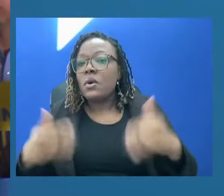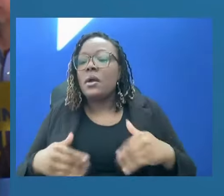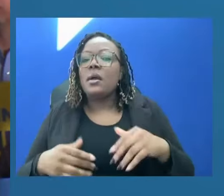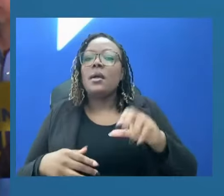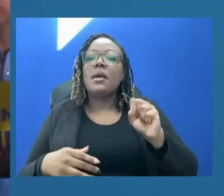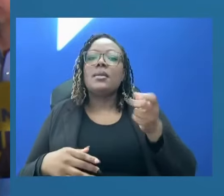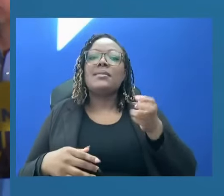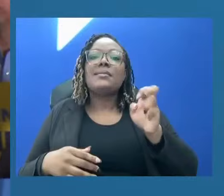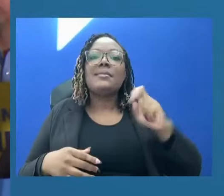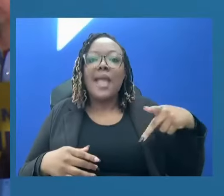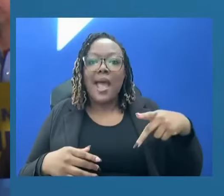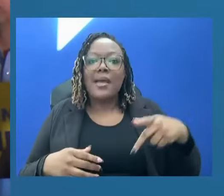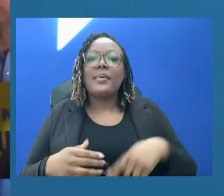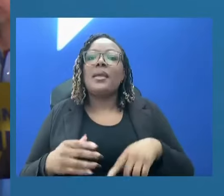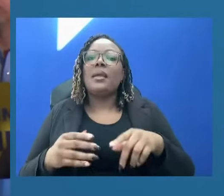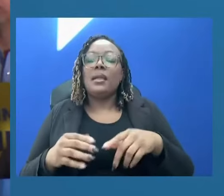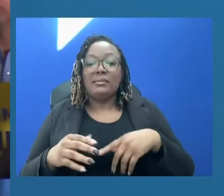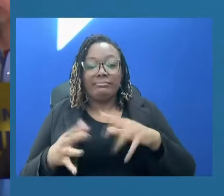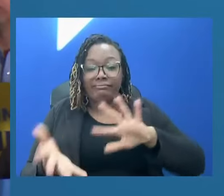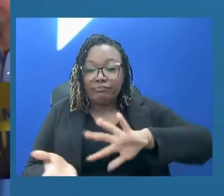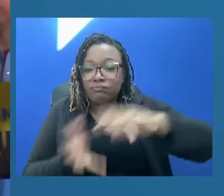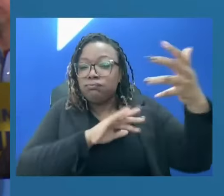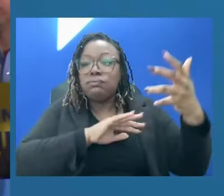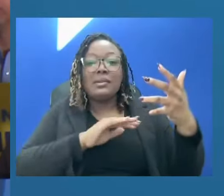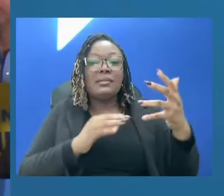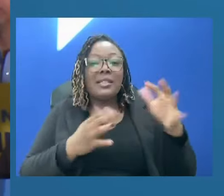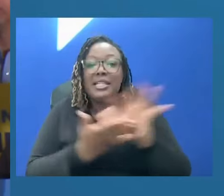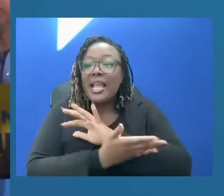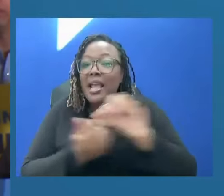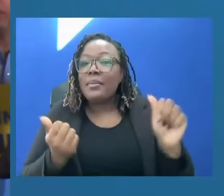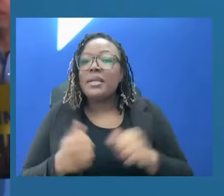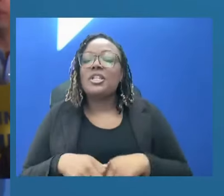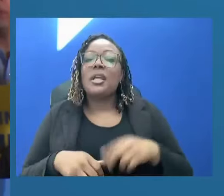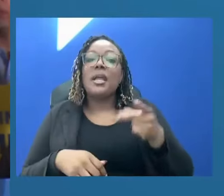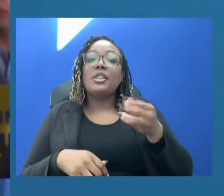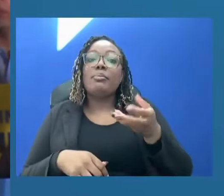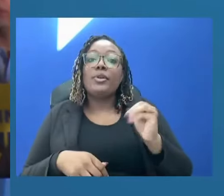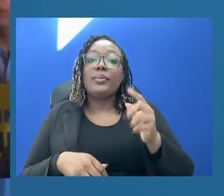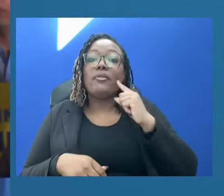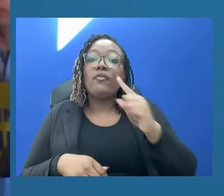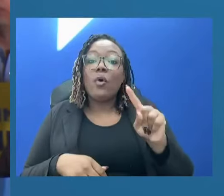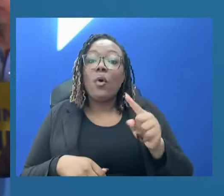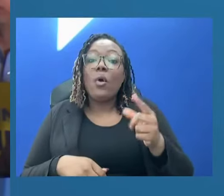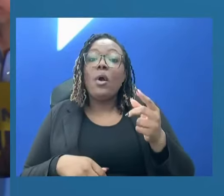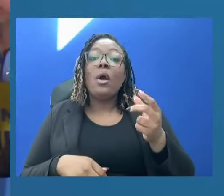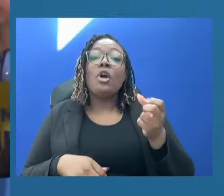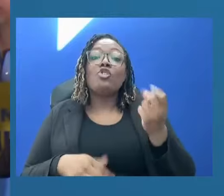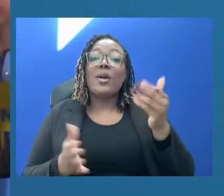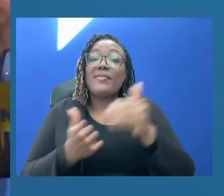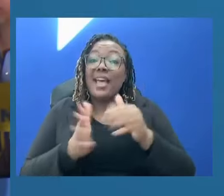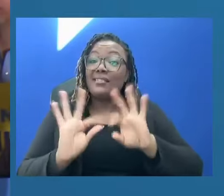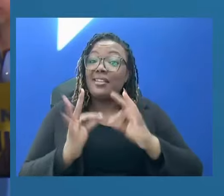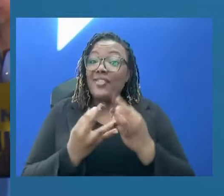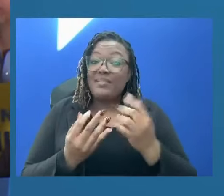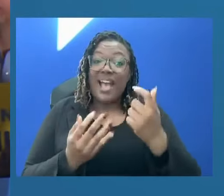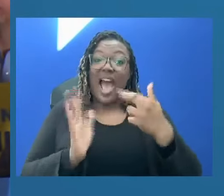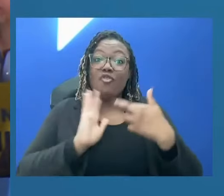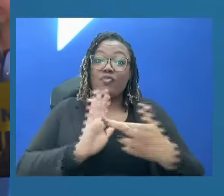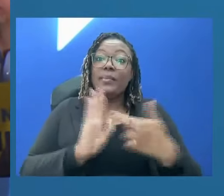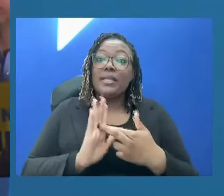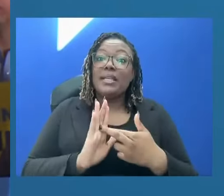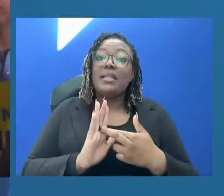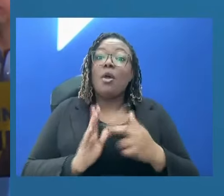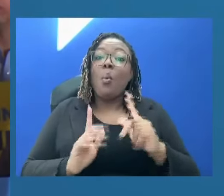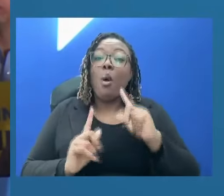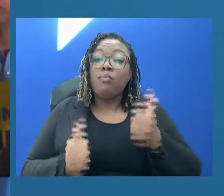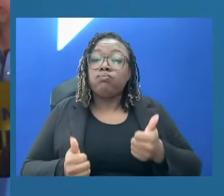SNAP, severely damaged. The premiums for 12,000 of the families that I represent are going to go right through the